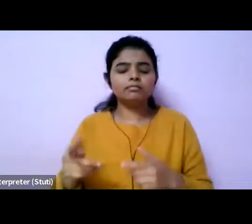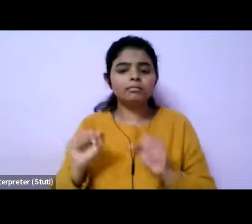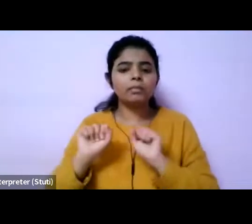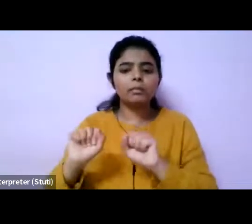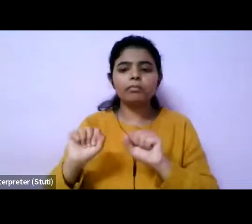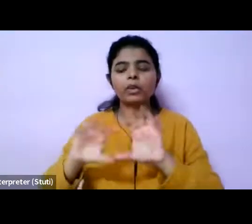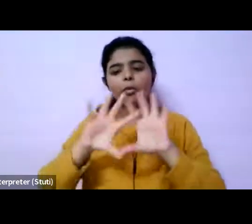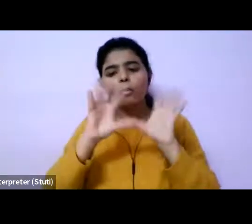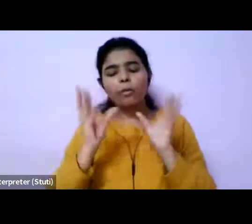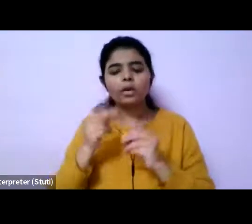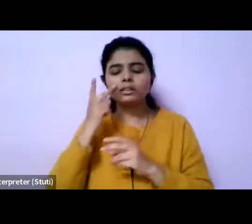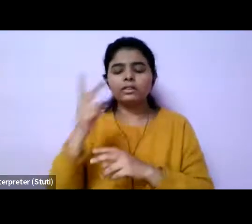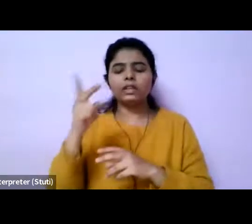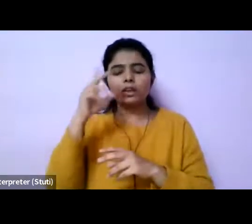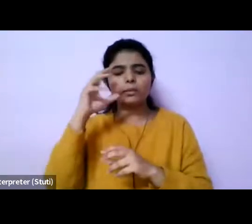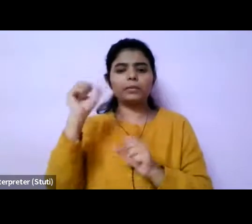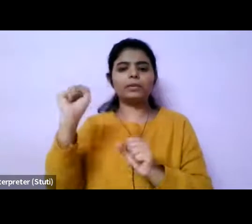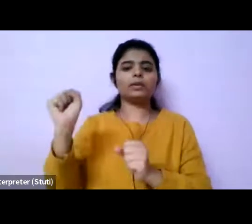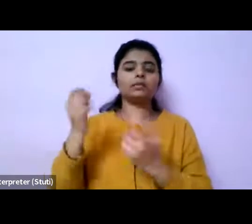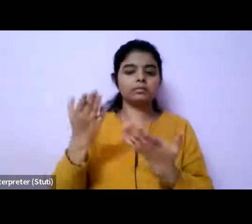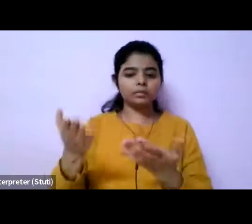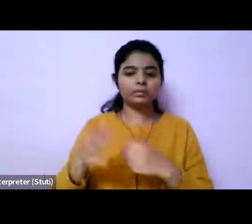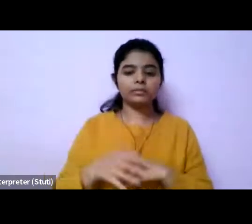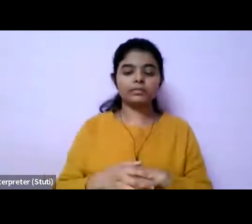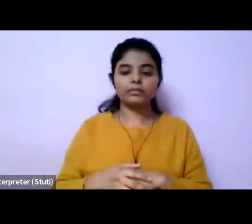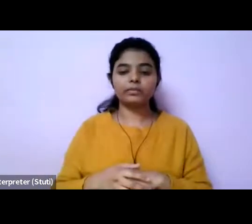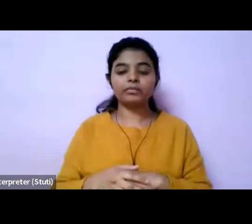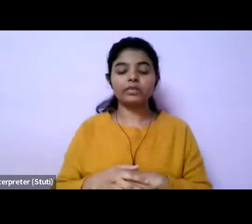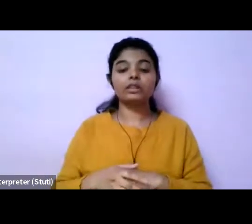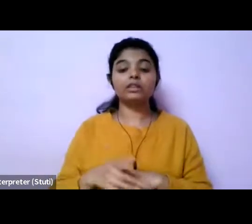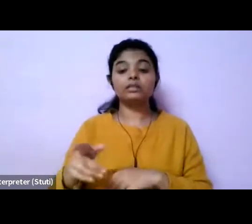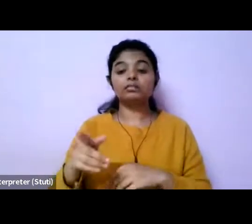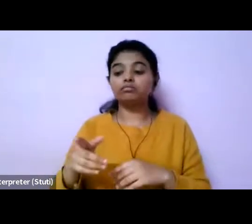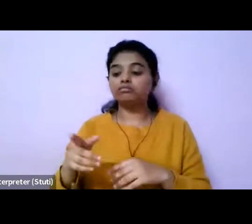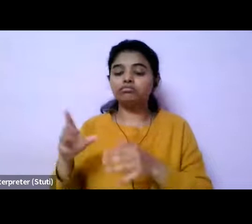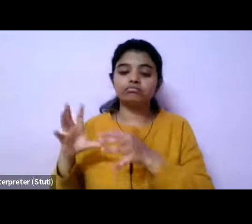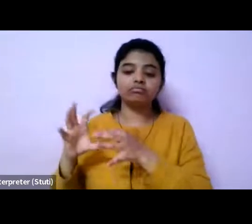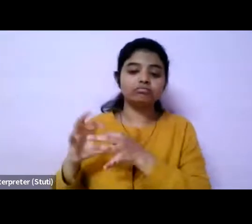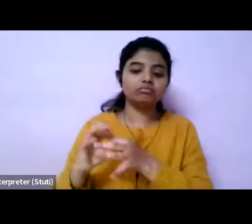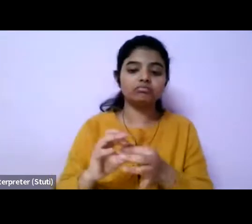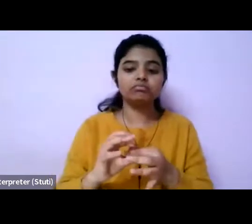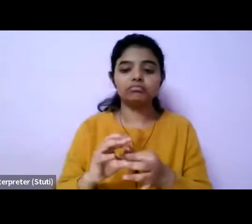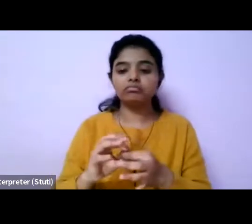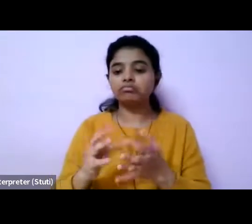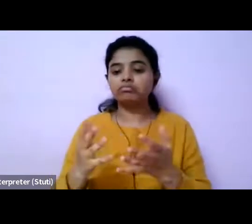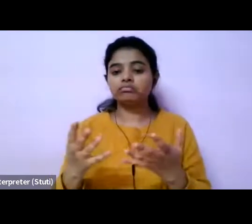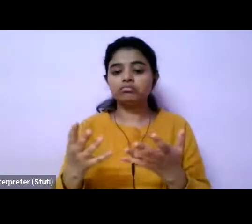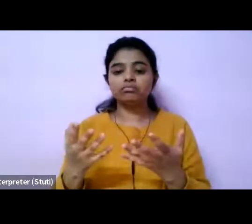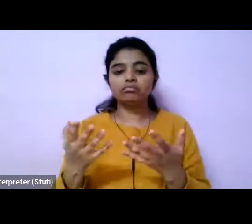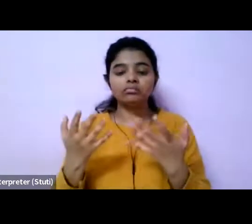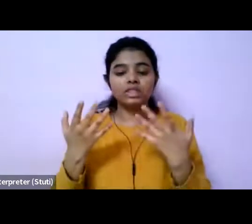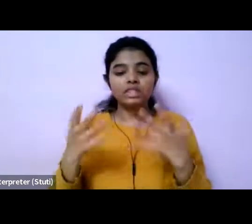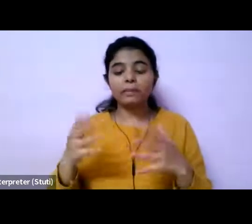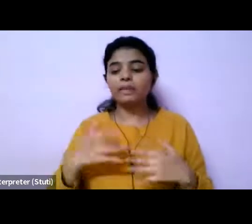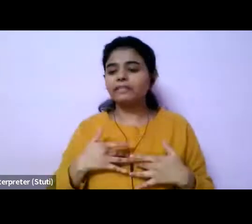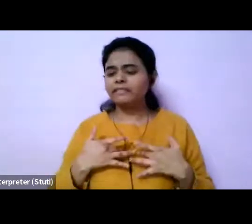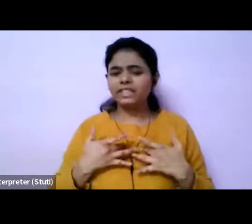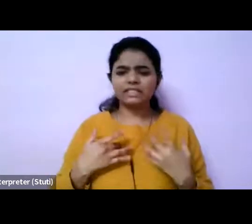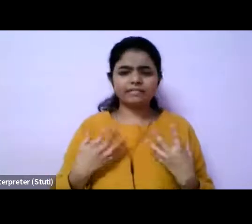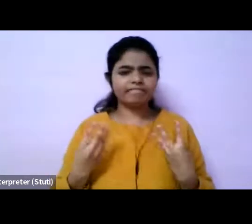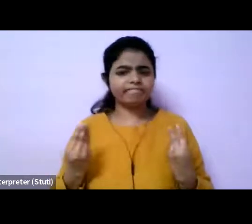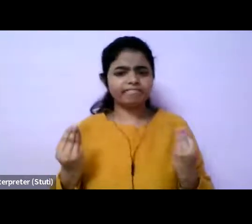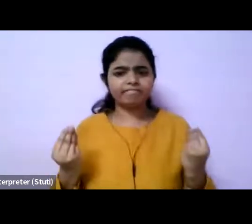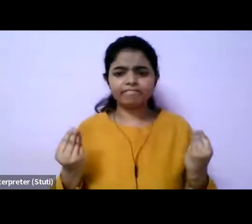is reflected. Therefore, Dan's commemorative writing is linked to a kind of externalization of guilt and trauma